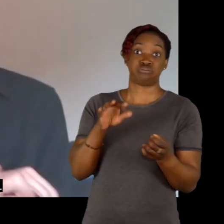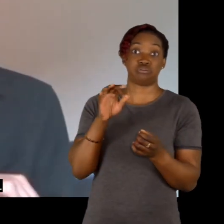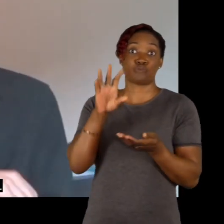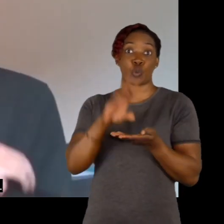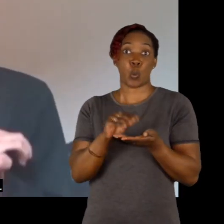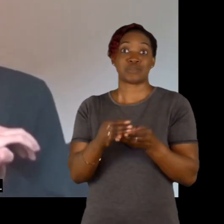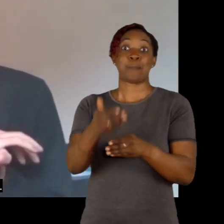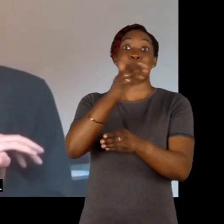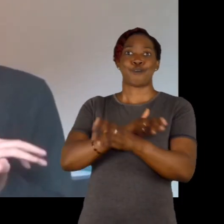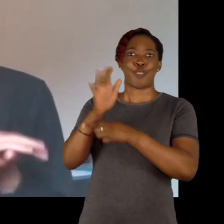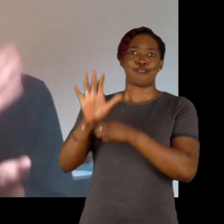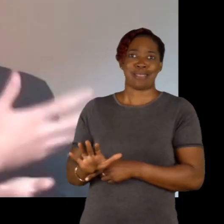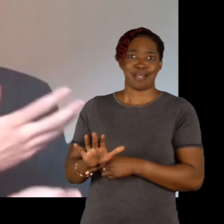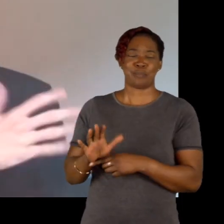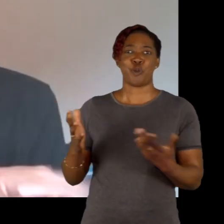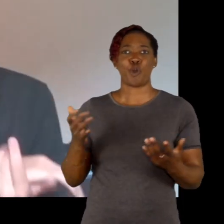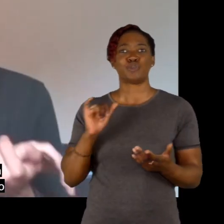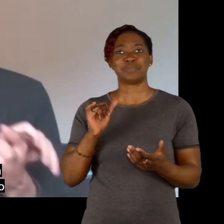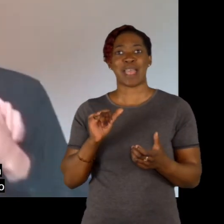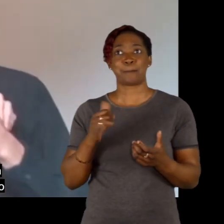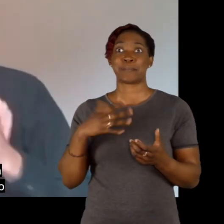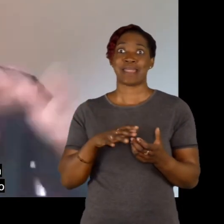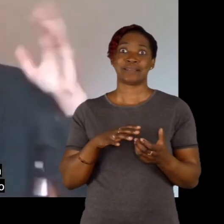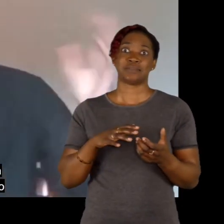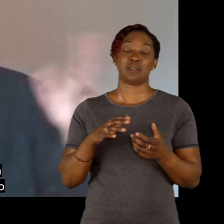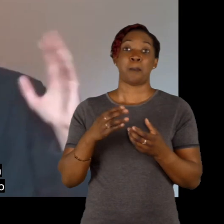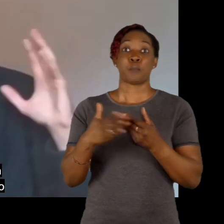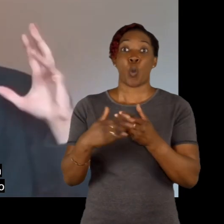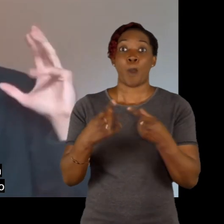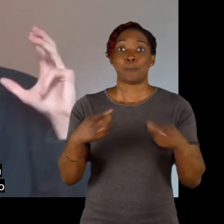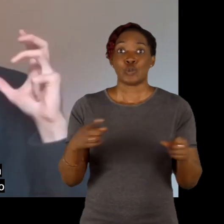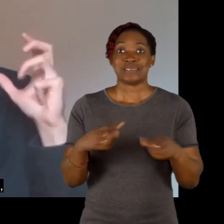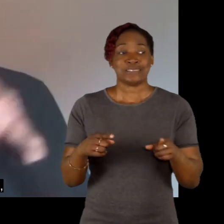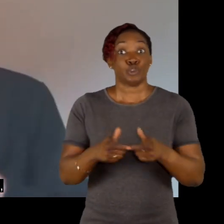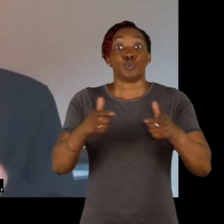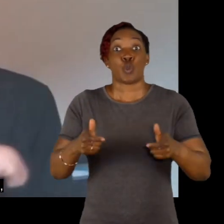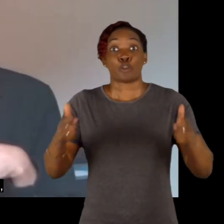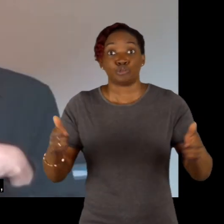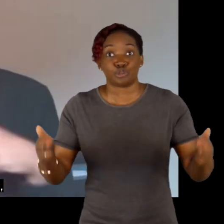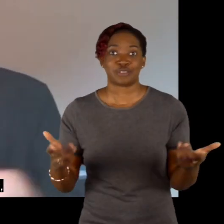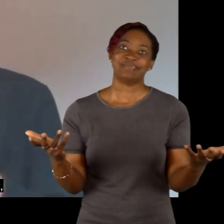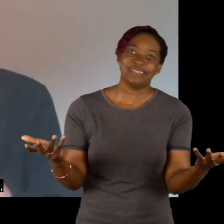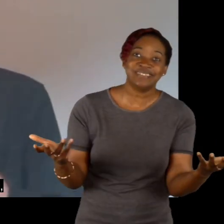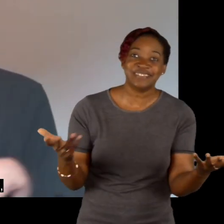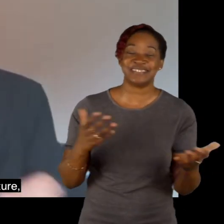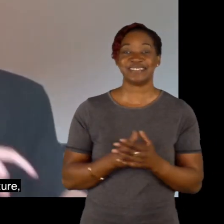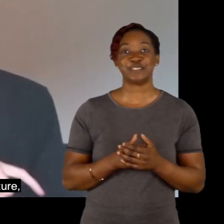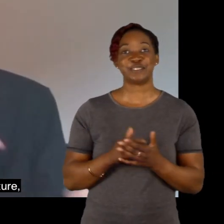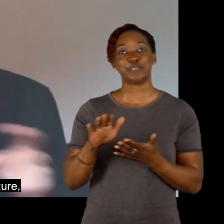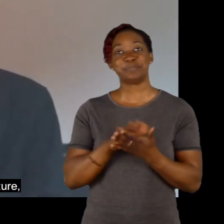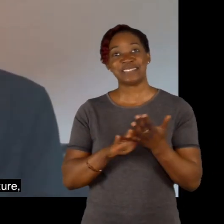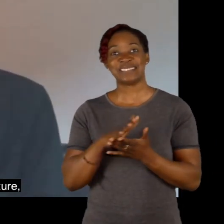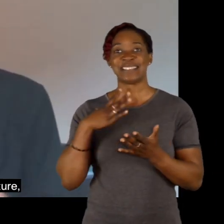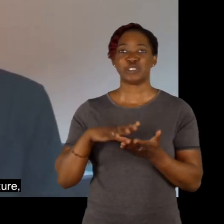was finished. And so in that instance, I composed more music than we needed so that I could go through the picture lock edit and